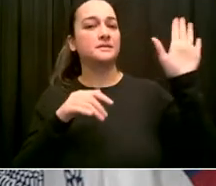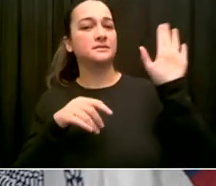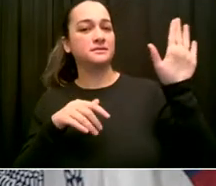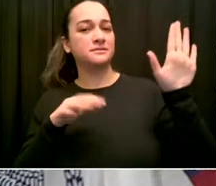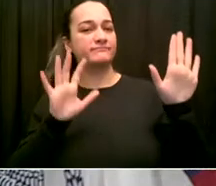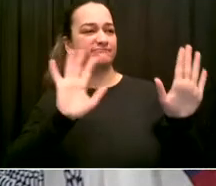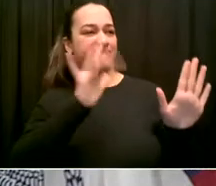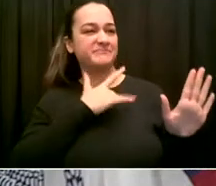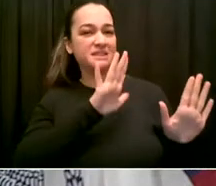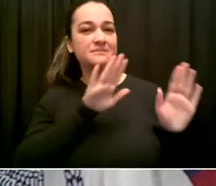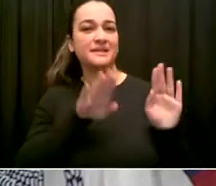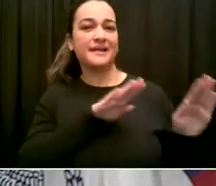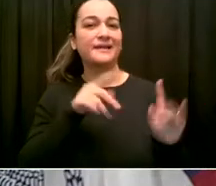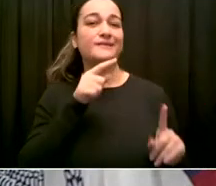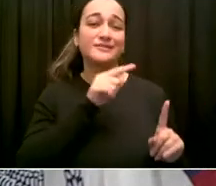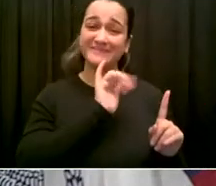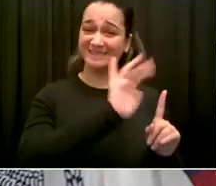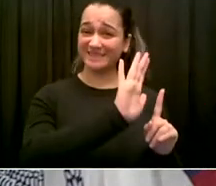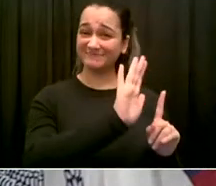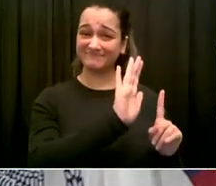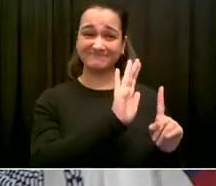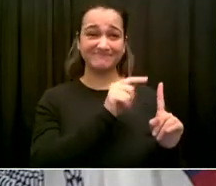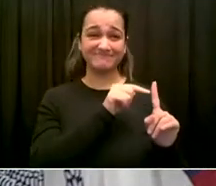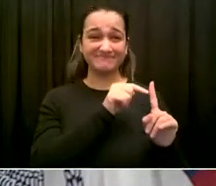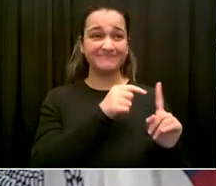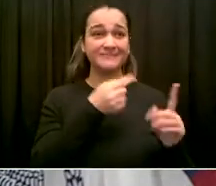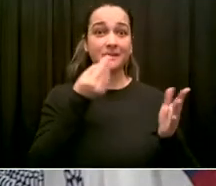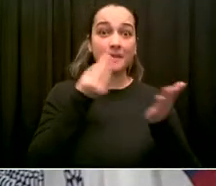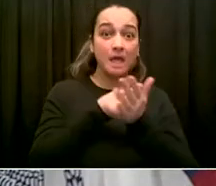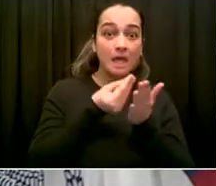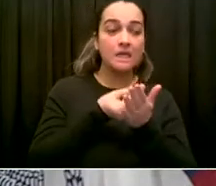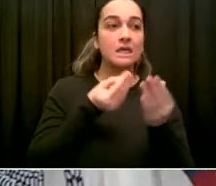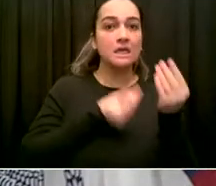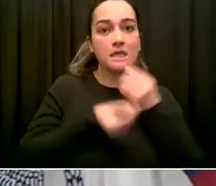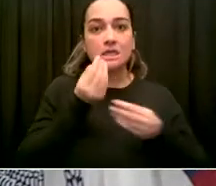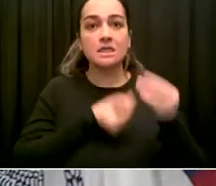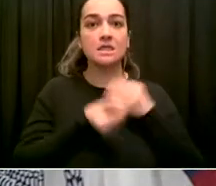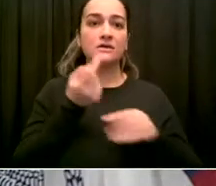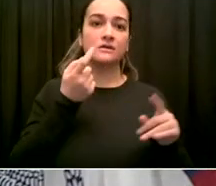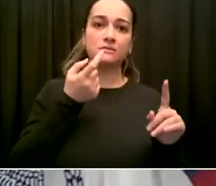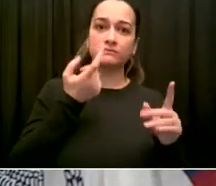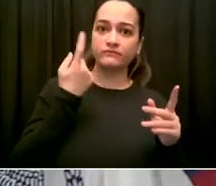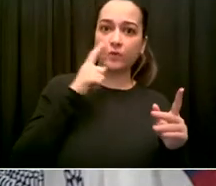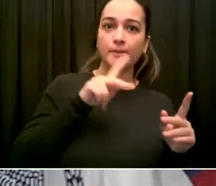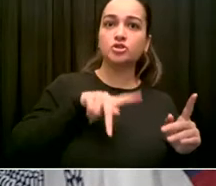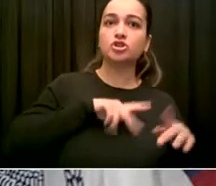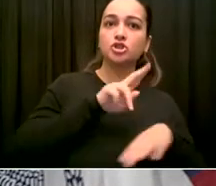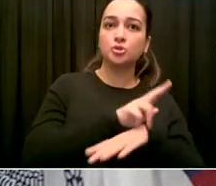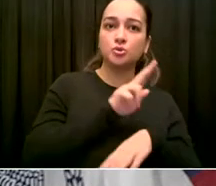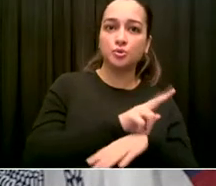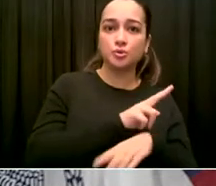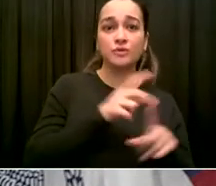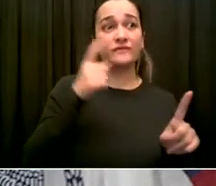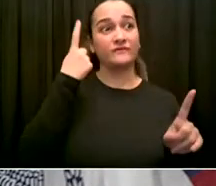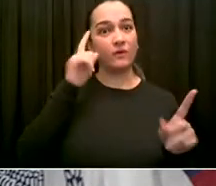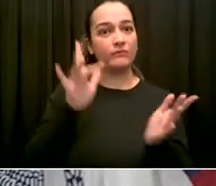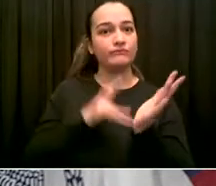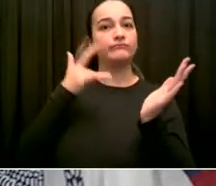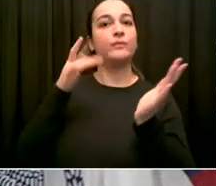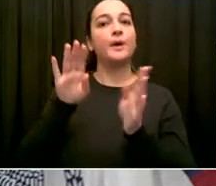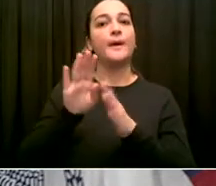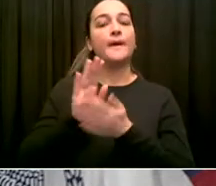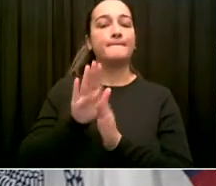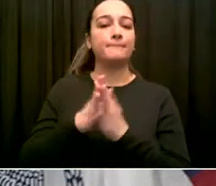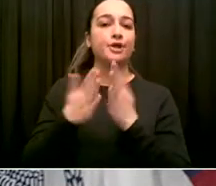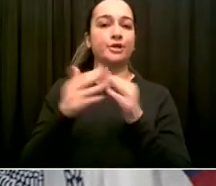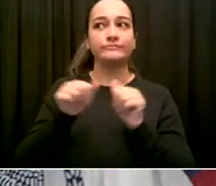his book deal. He covered up the truth about the nursing home scandal, and his team covered up the truth to